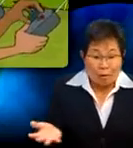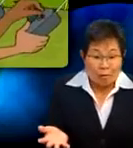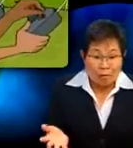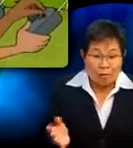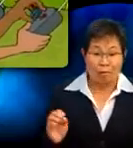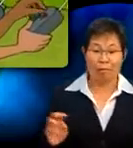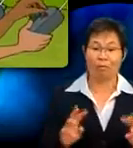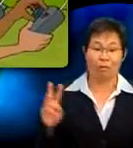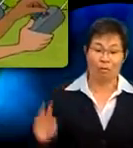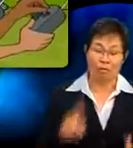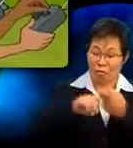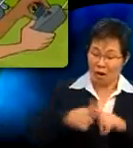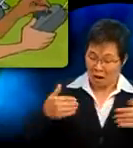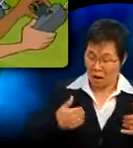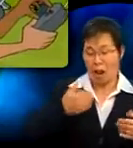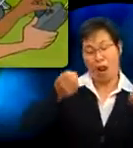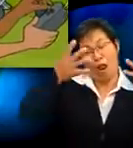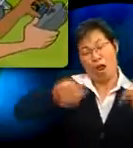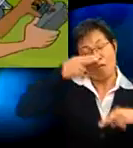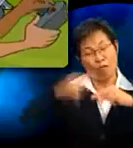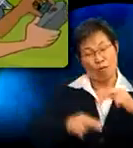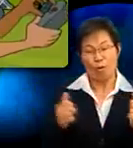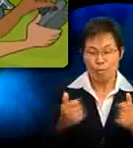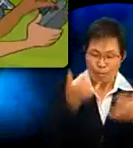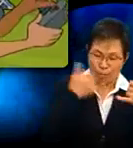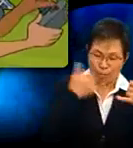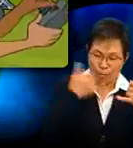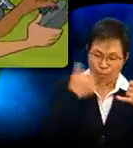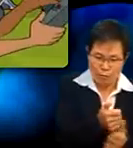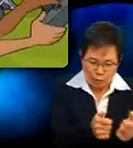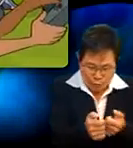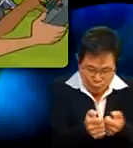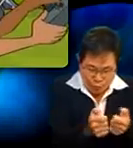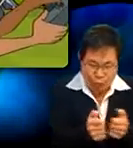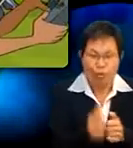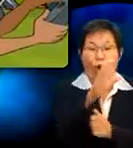Wow, our friends are having lots of fun playing with their remote-controlled cars.